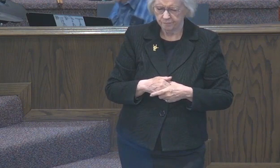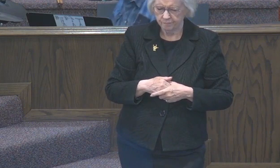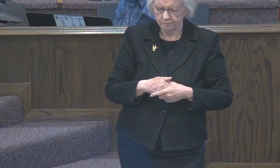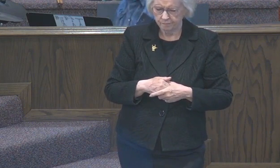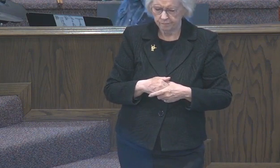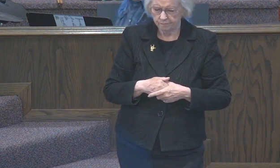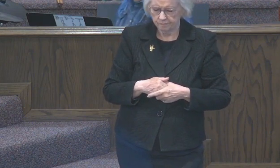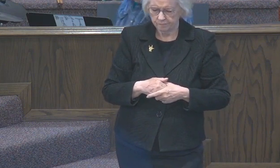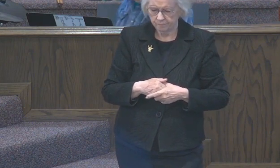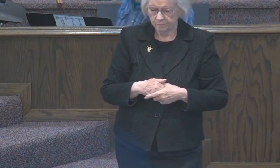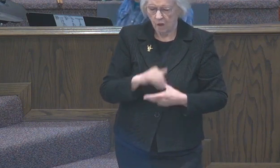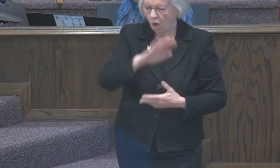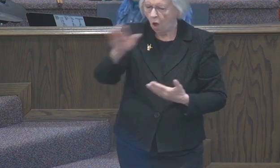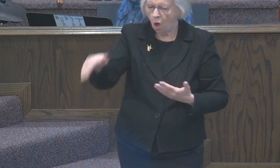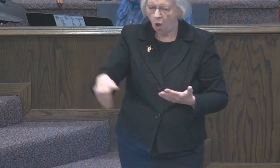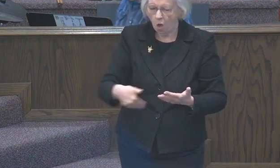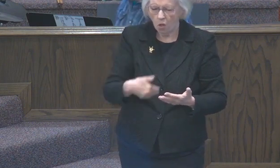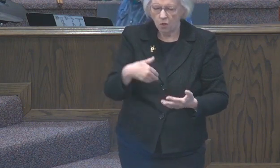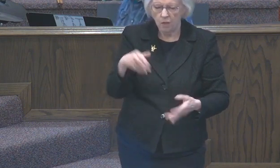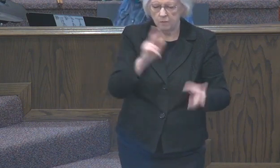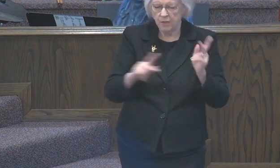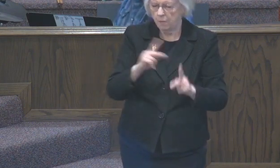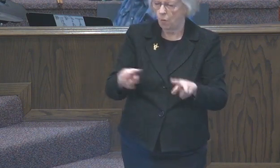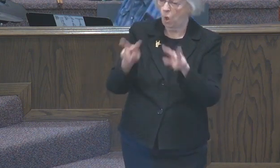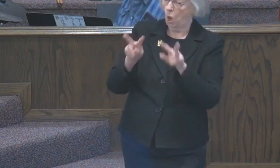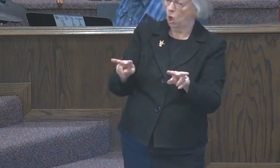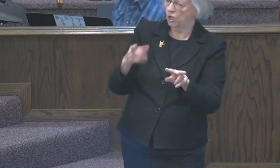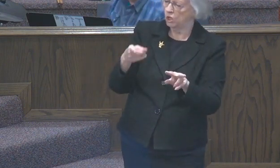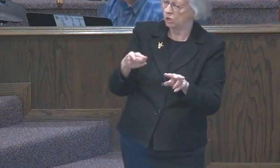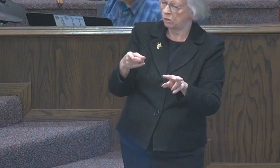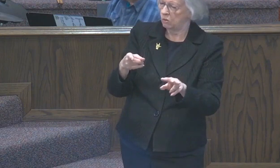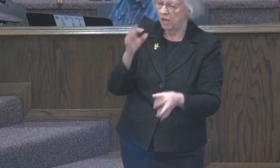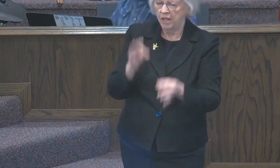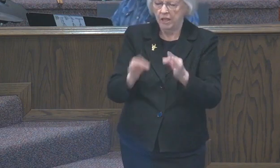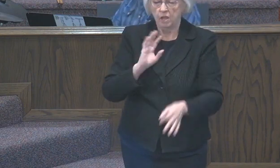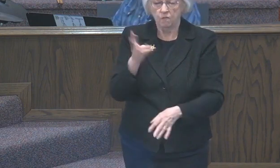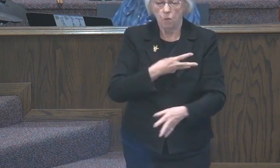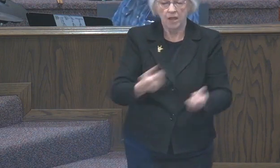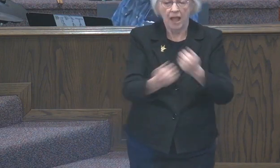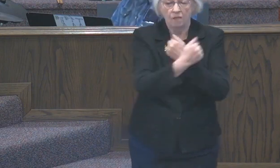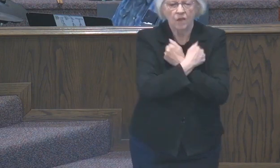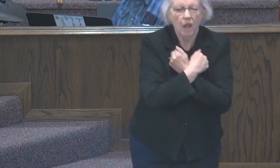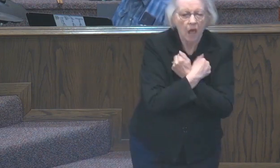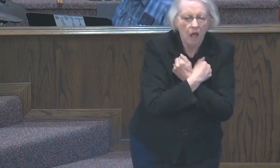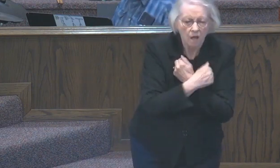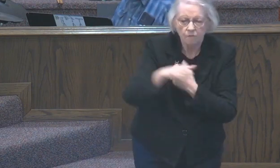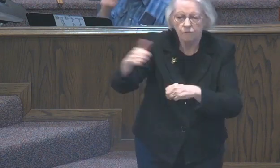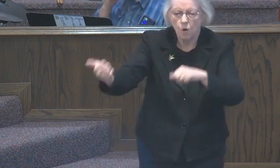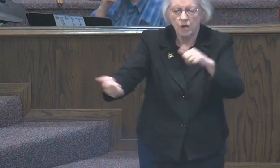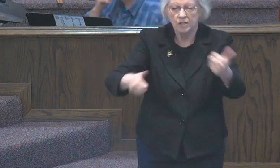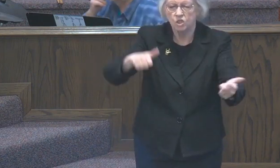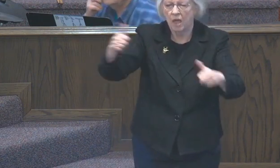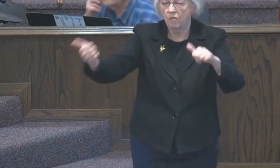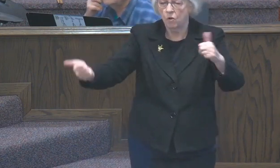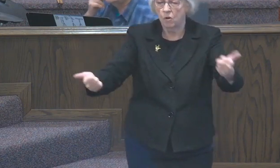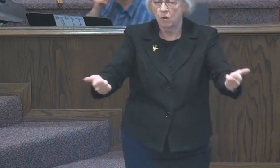And by this will all men know that you are my disciples, if you have love one for another. Help us.